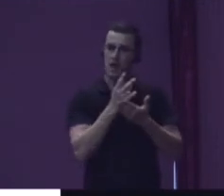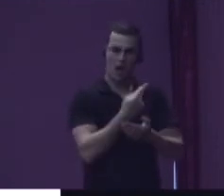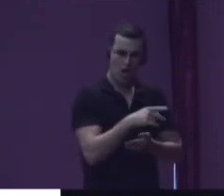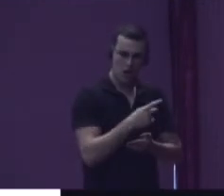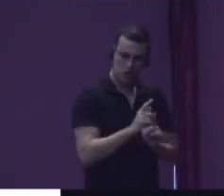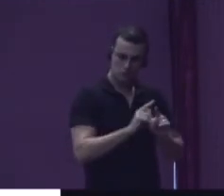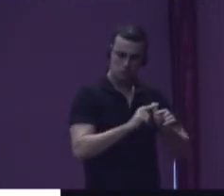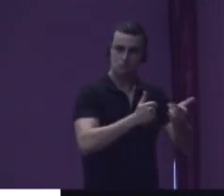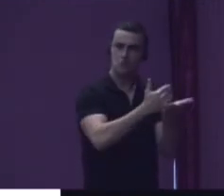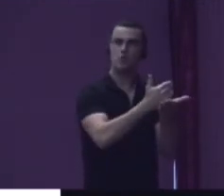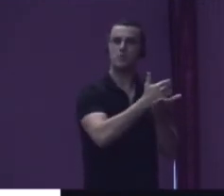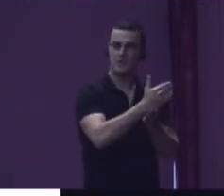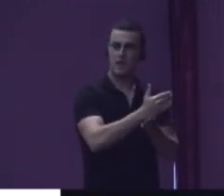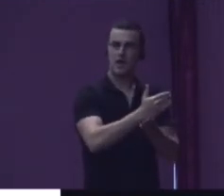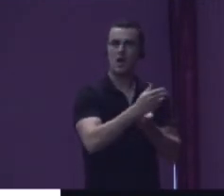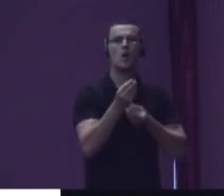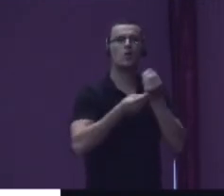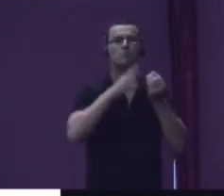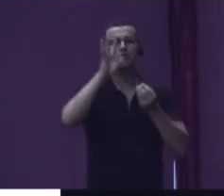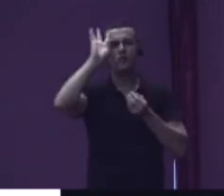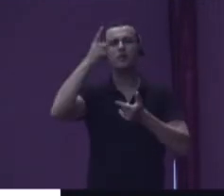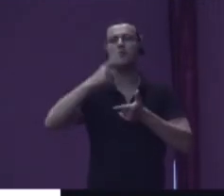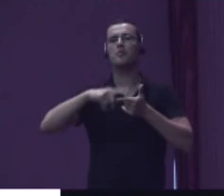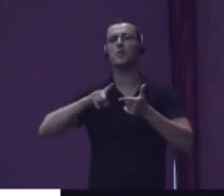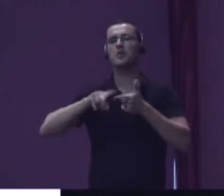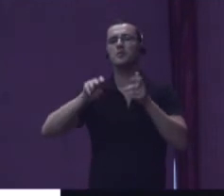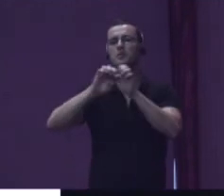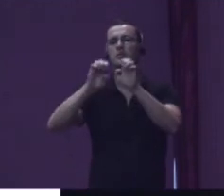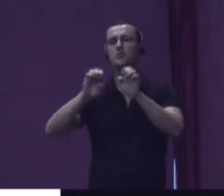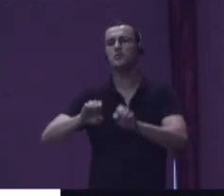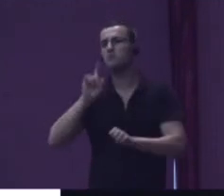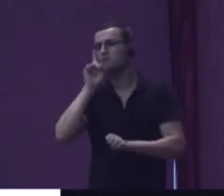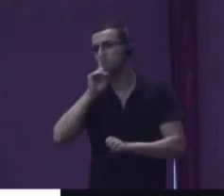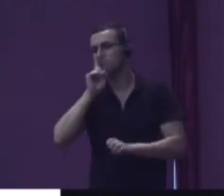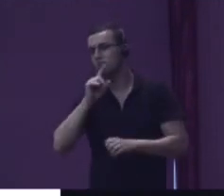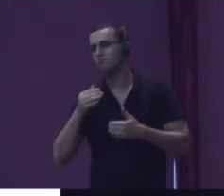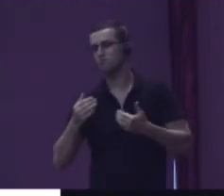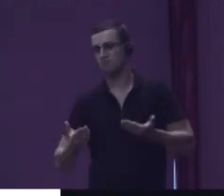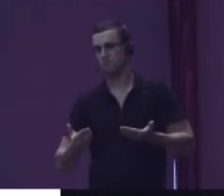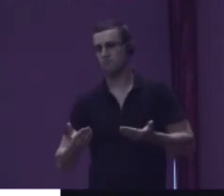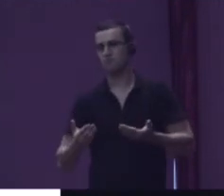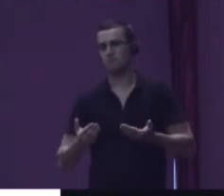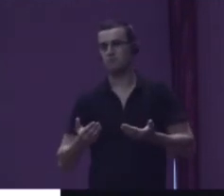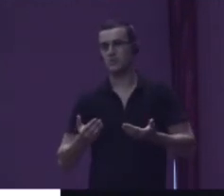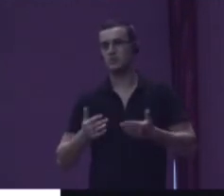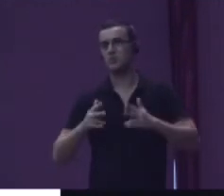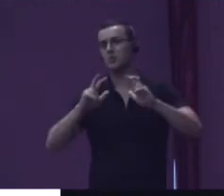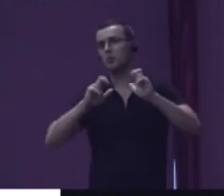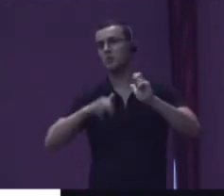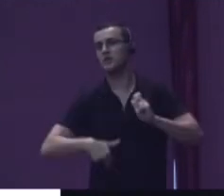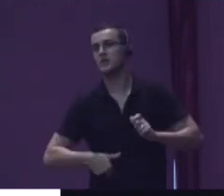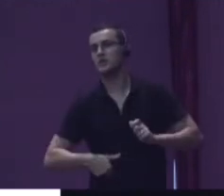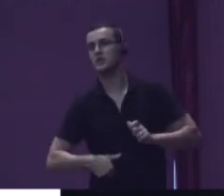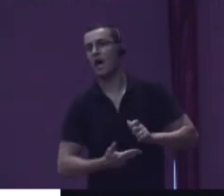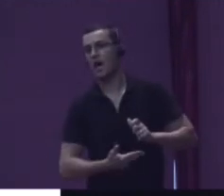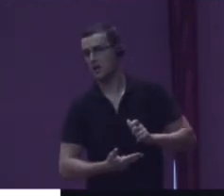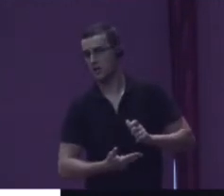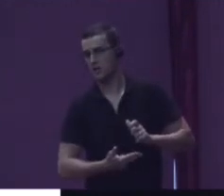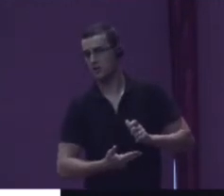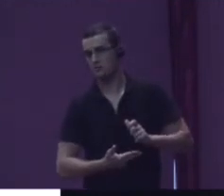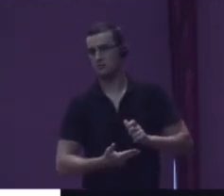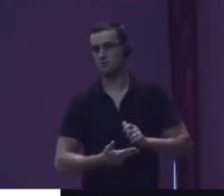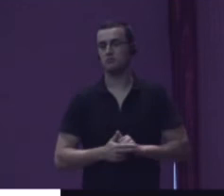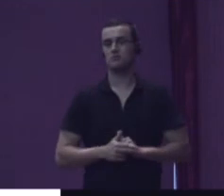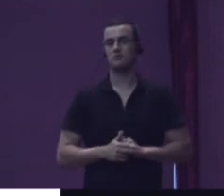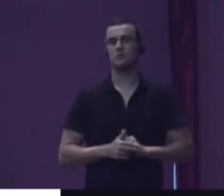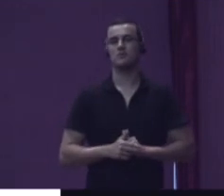cesareans, it's not just the doctors or the women. There are larger issues that need